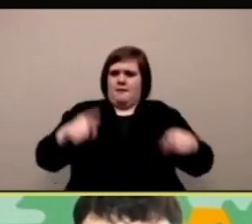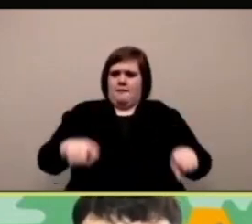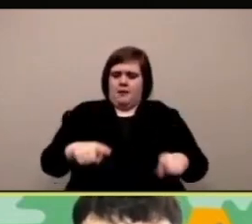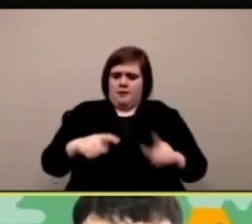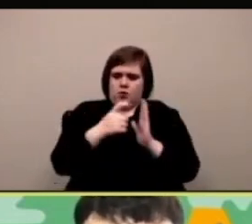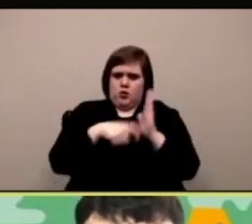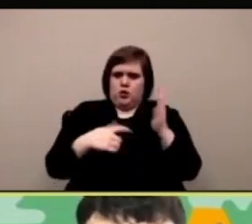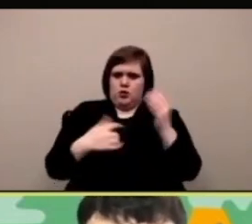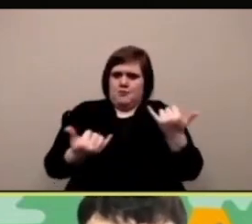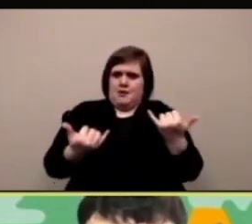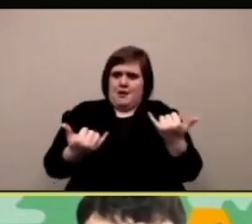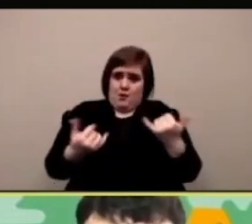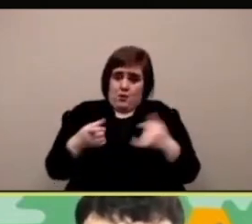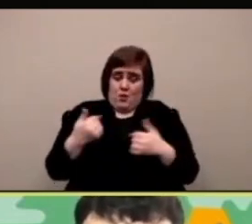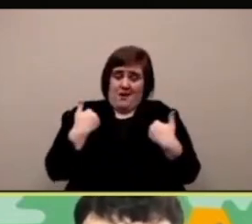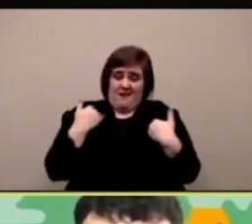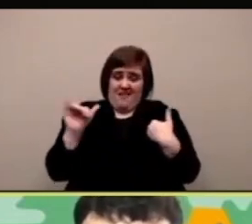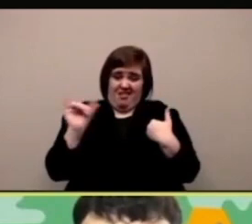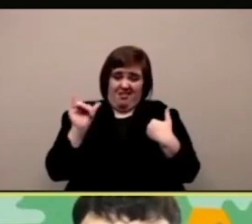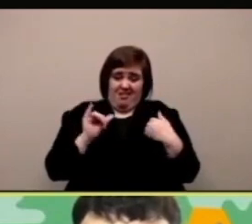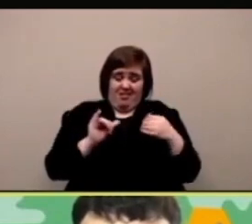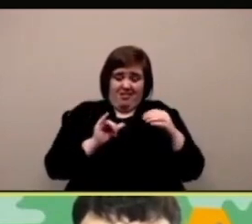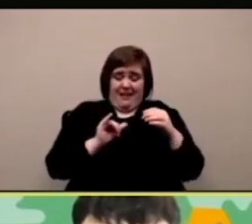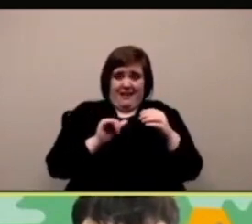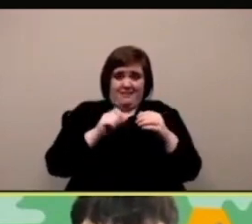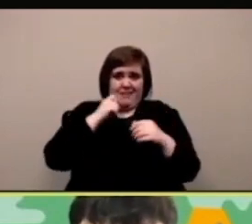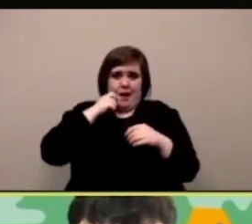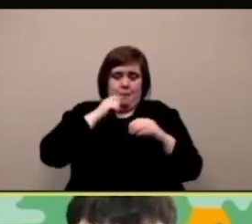little sea of apples